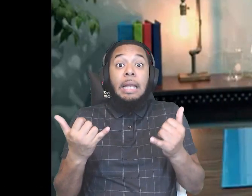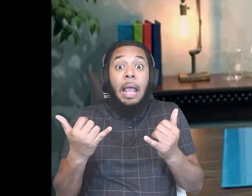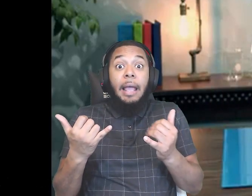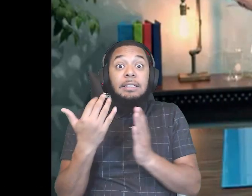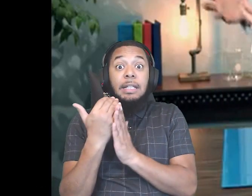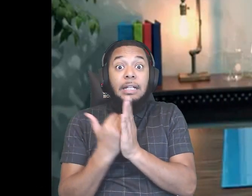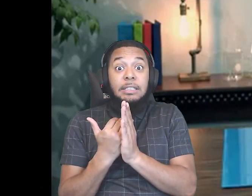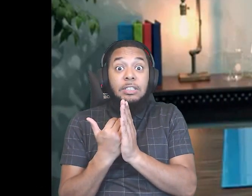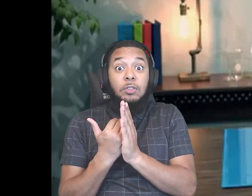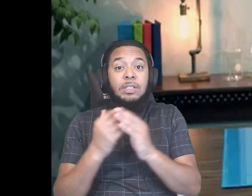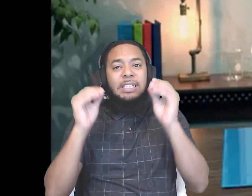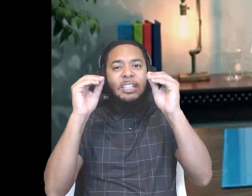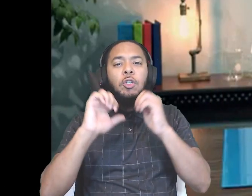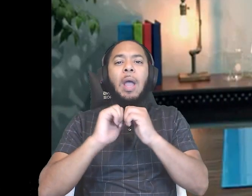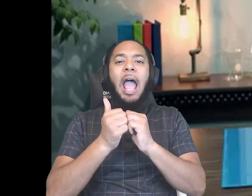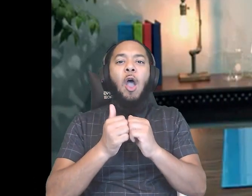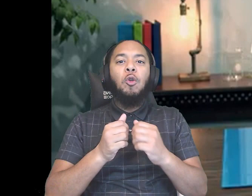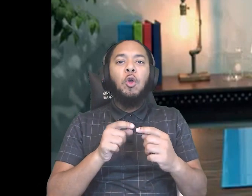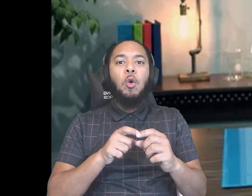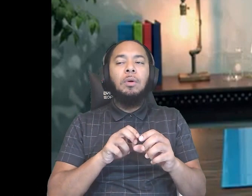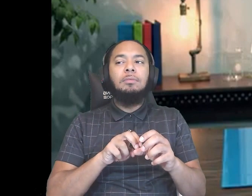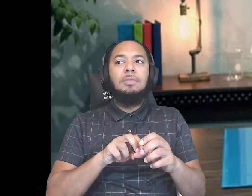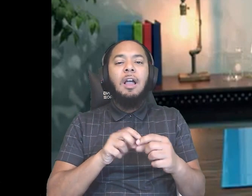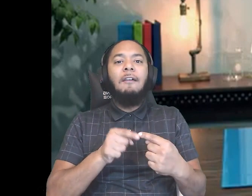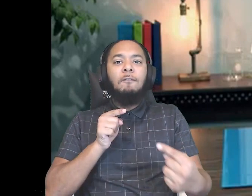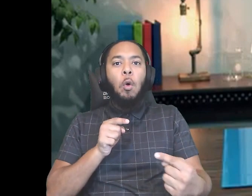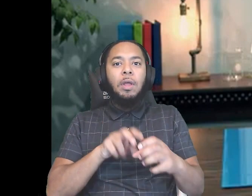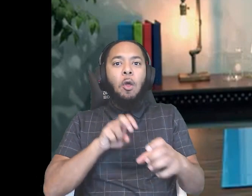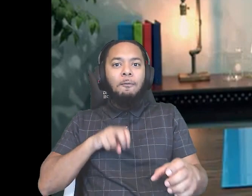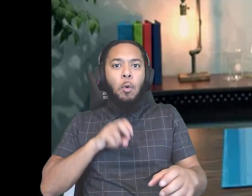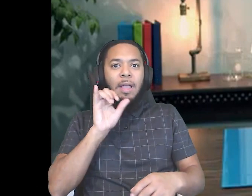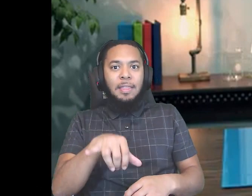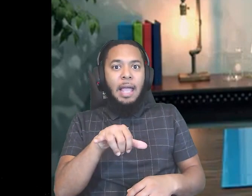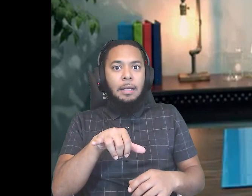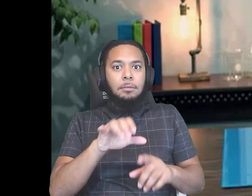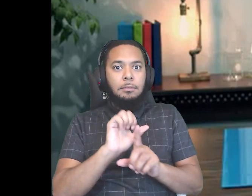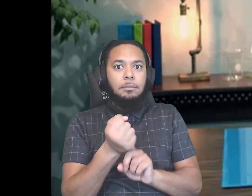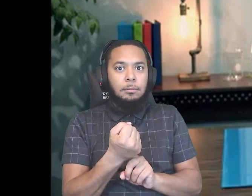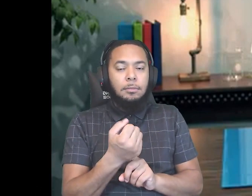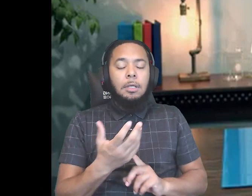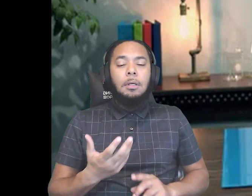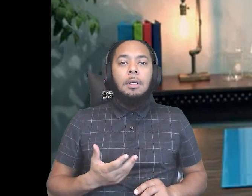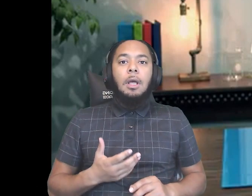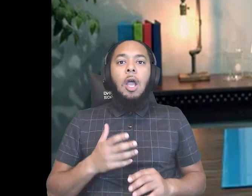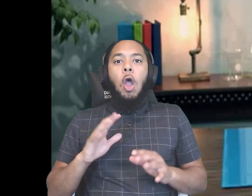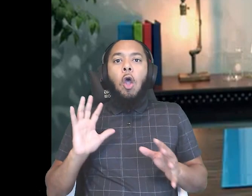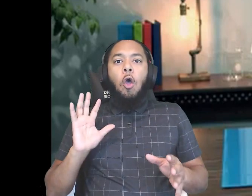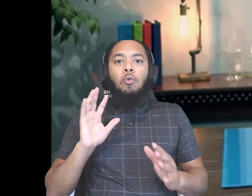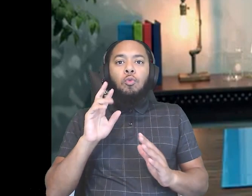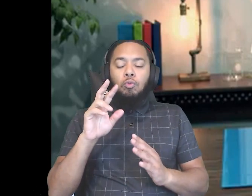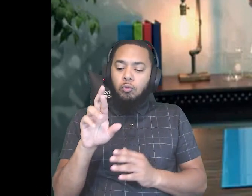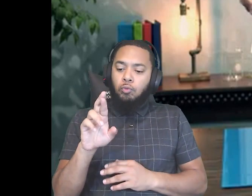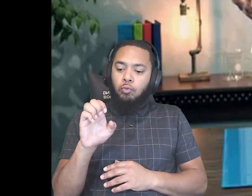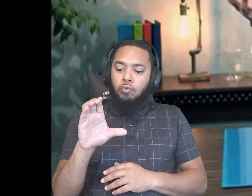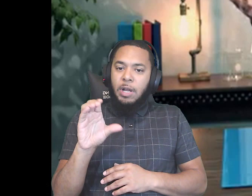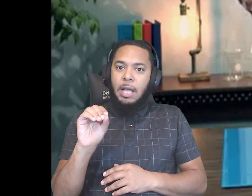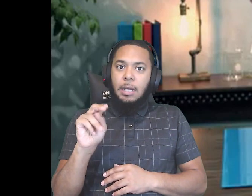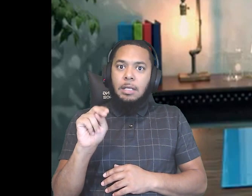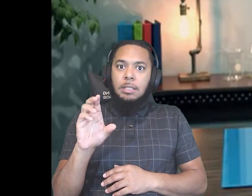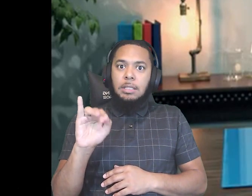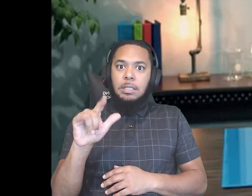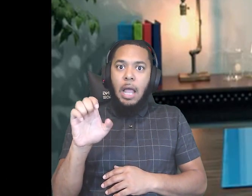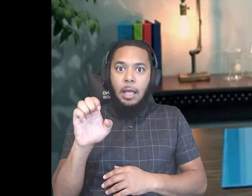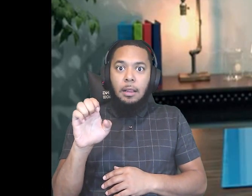avoid that. It's called reconciling your bank statement. And when you reconcile with somebody, you